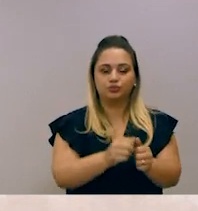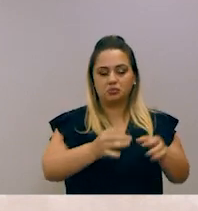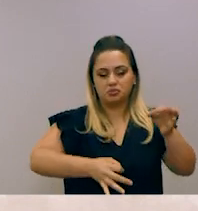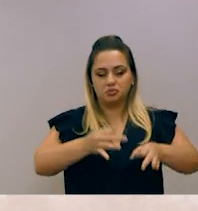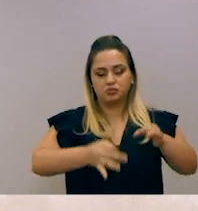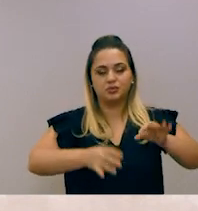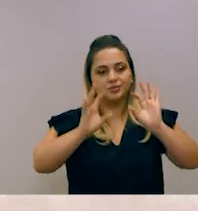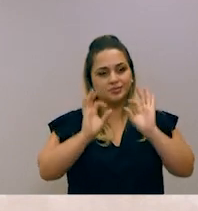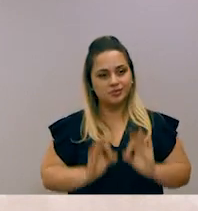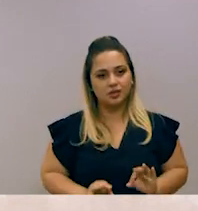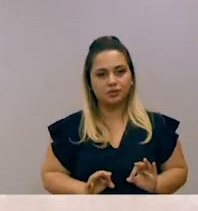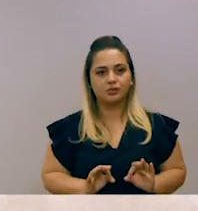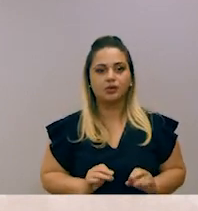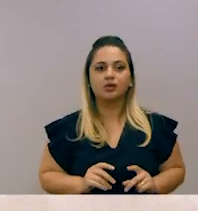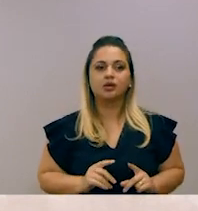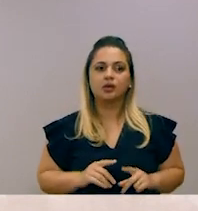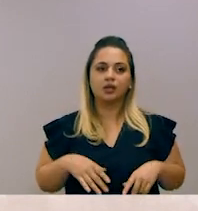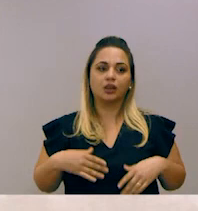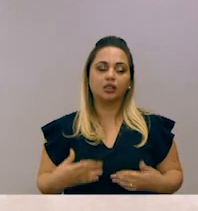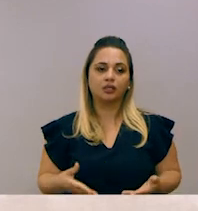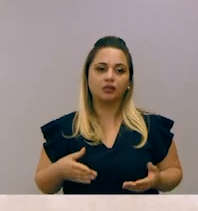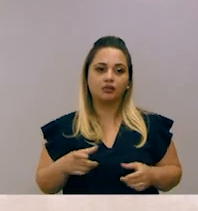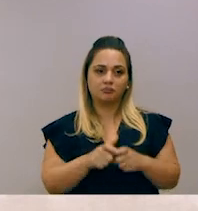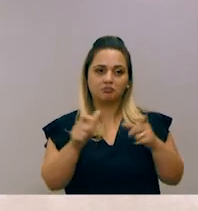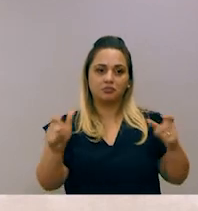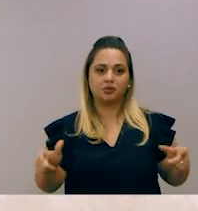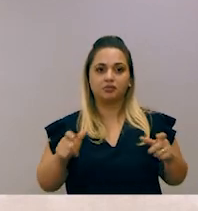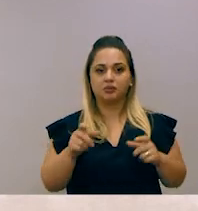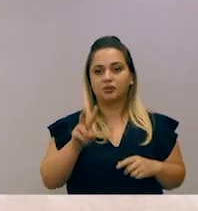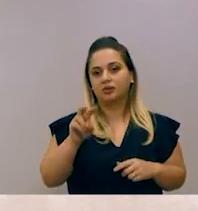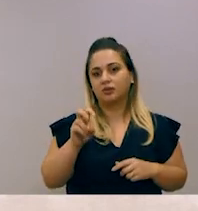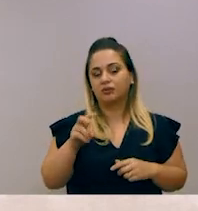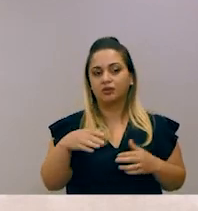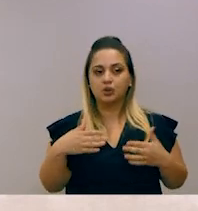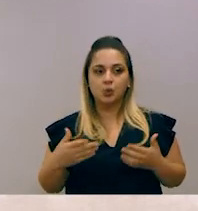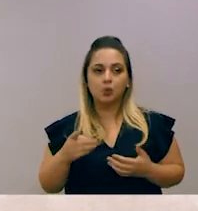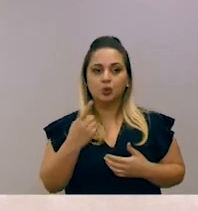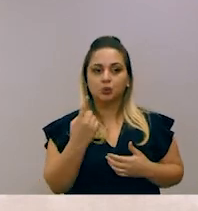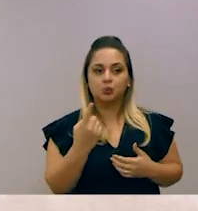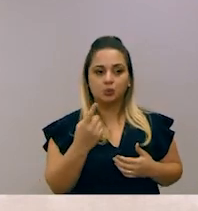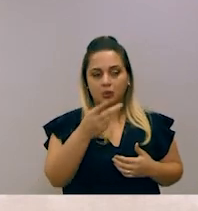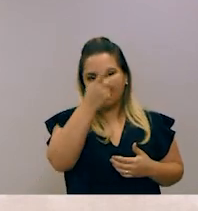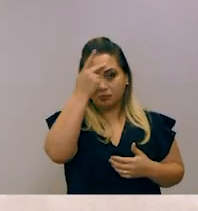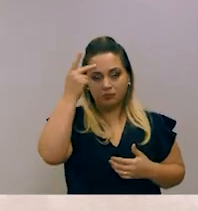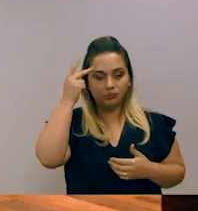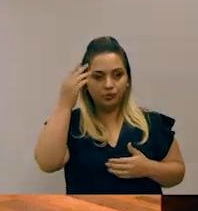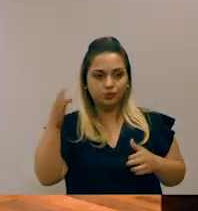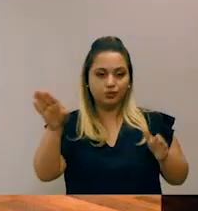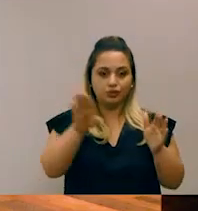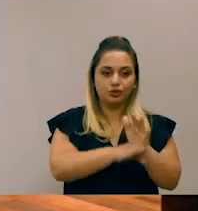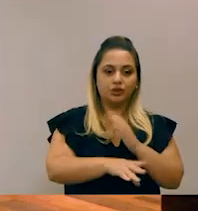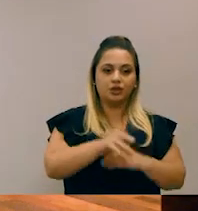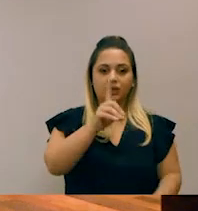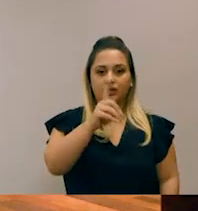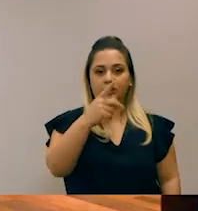along with the cause. So in many times, when a citizen